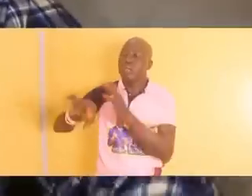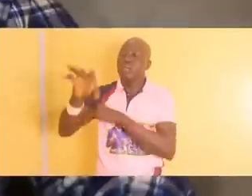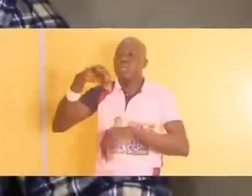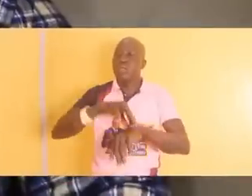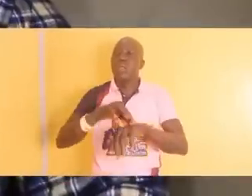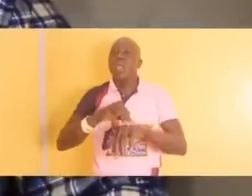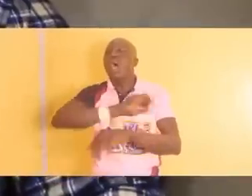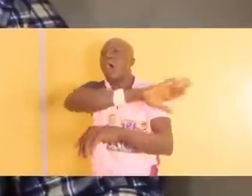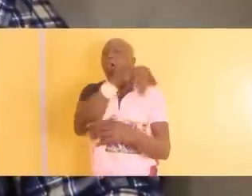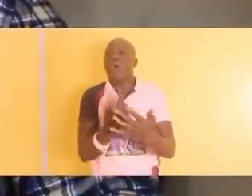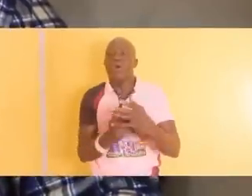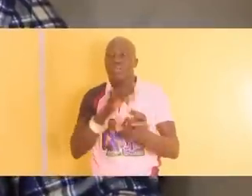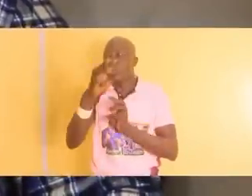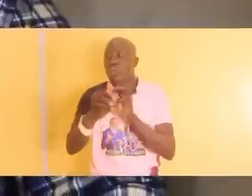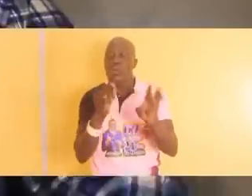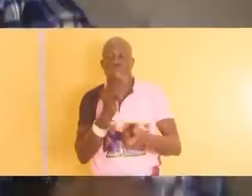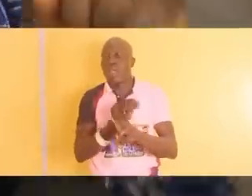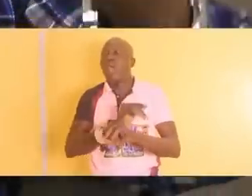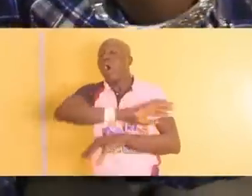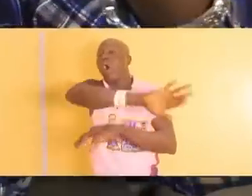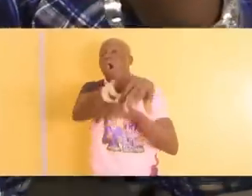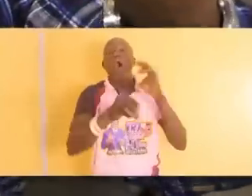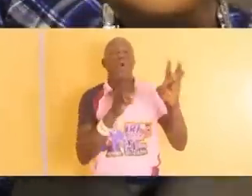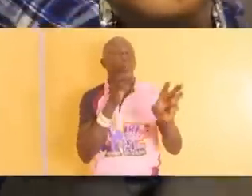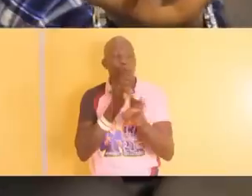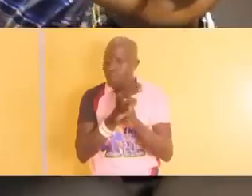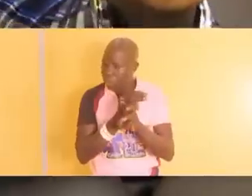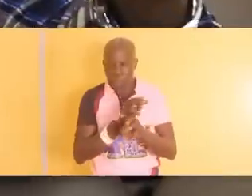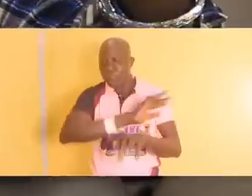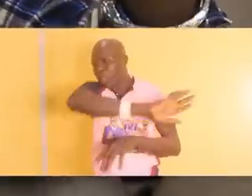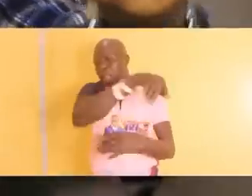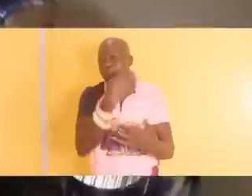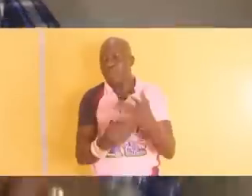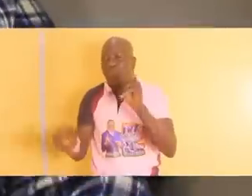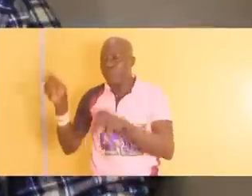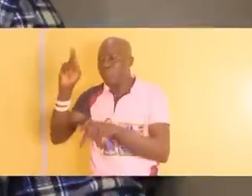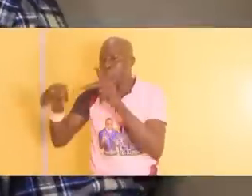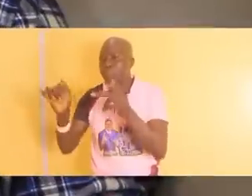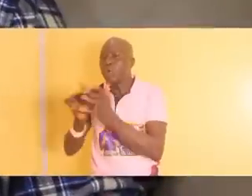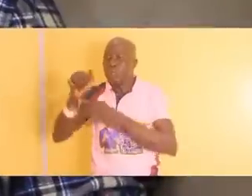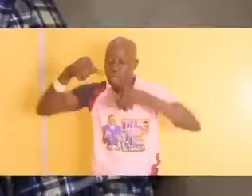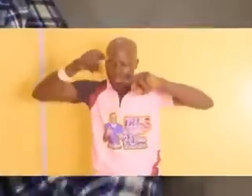earth is of the Lord and the flesh thereof. The world and they that